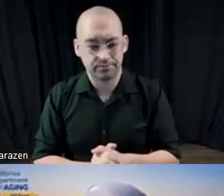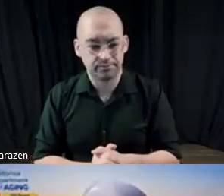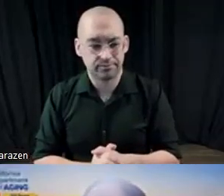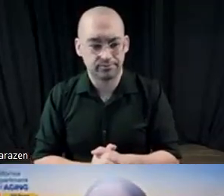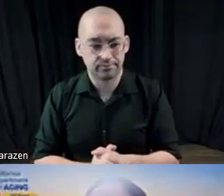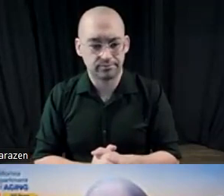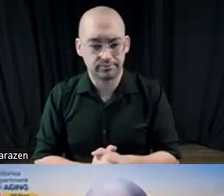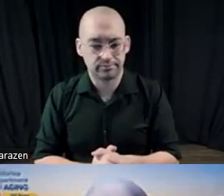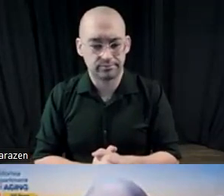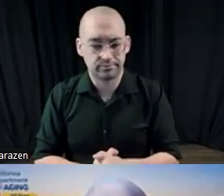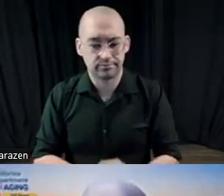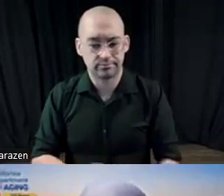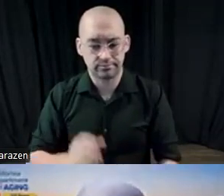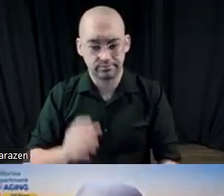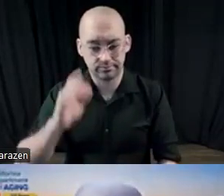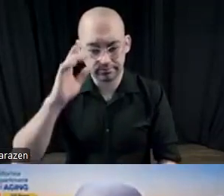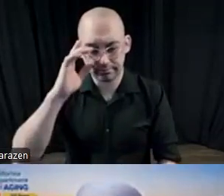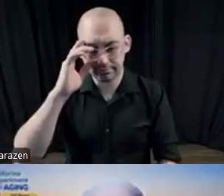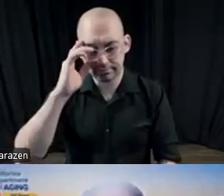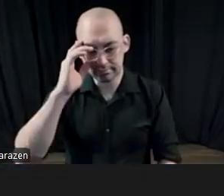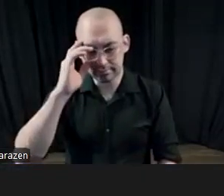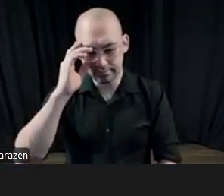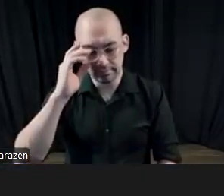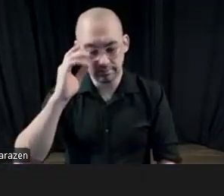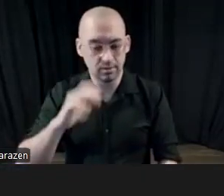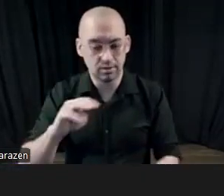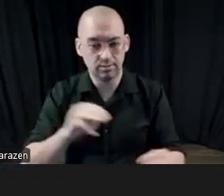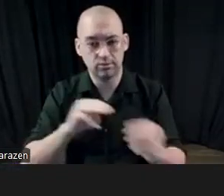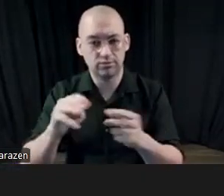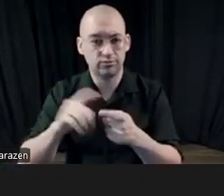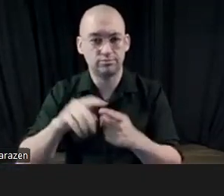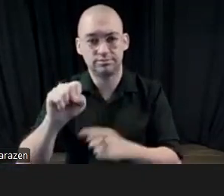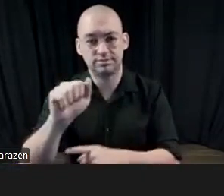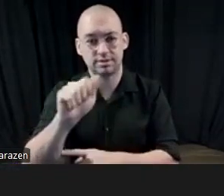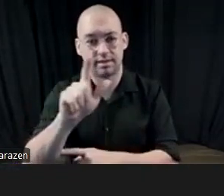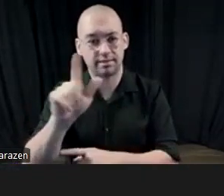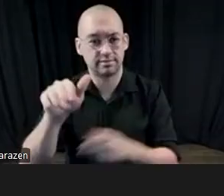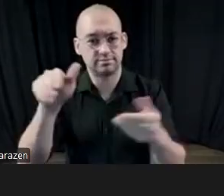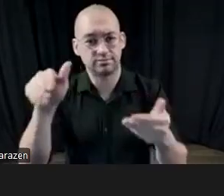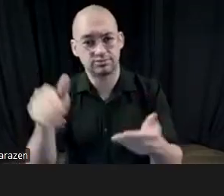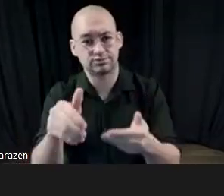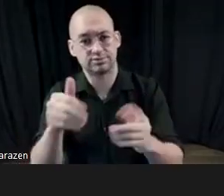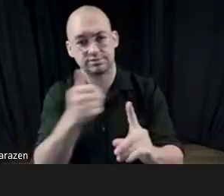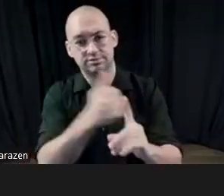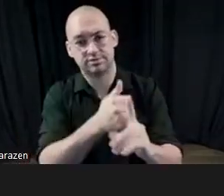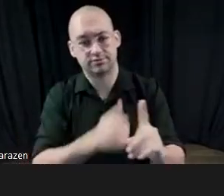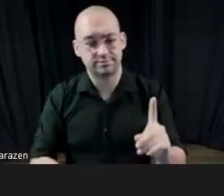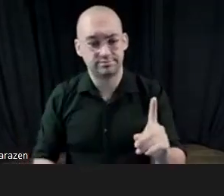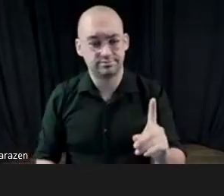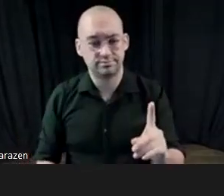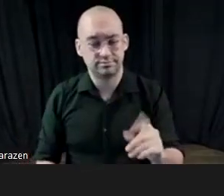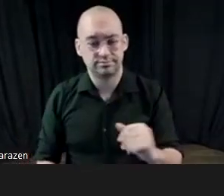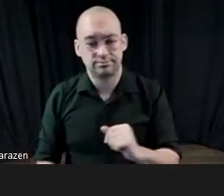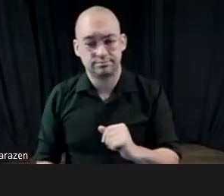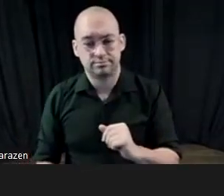I think they're checking. Why don't we go on to Sally? Introduce yourself and welcome.